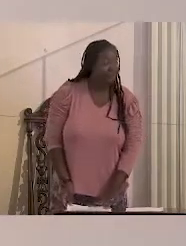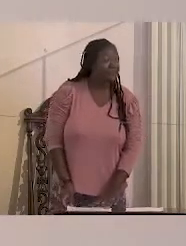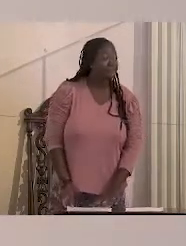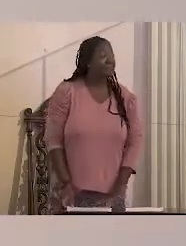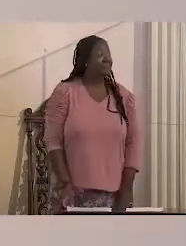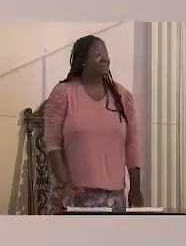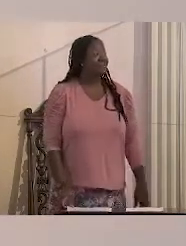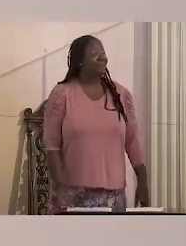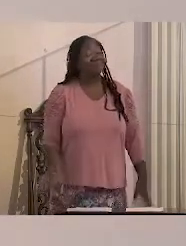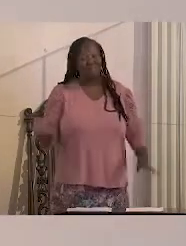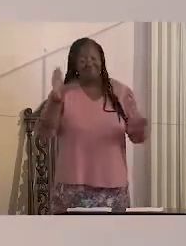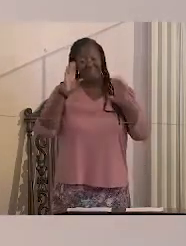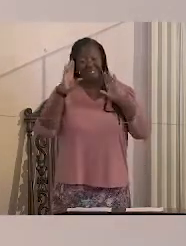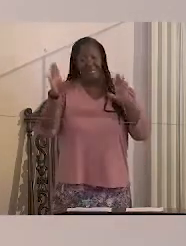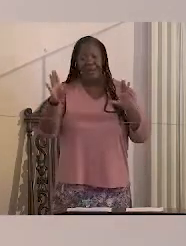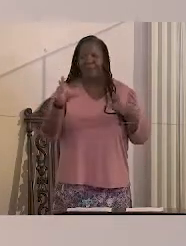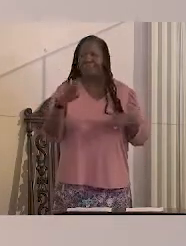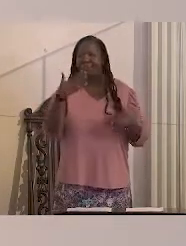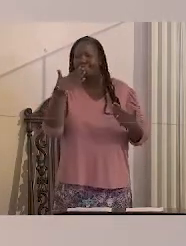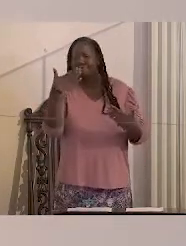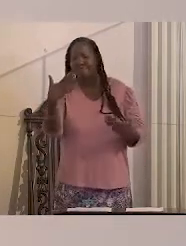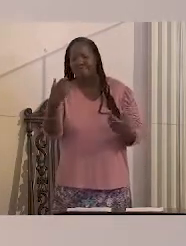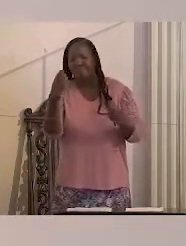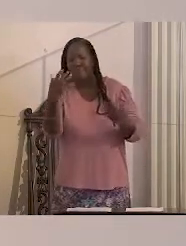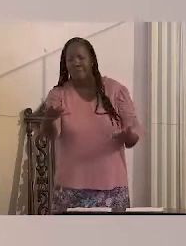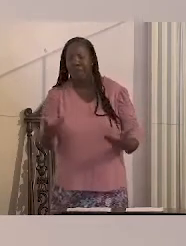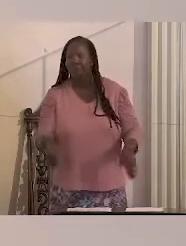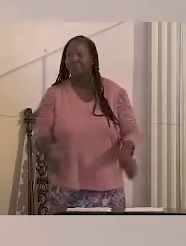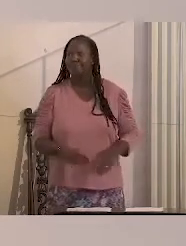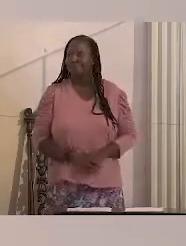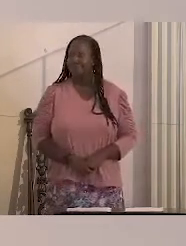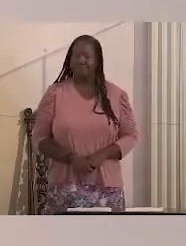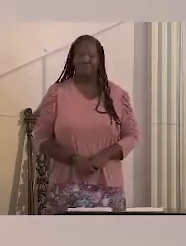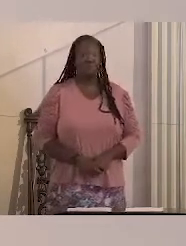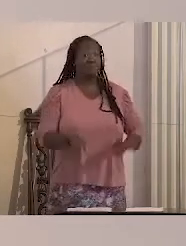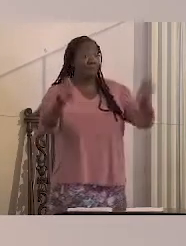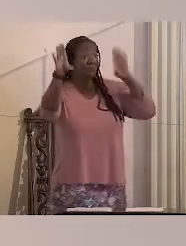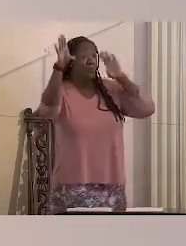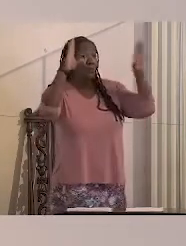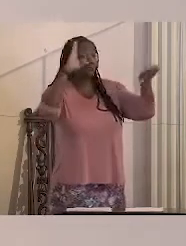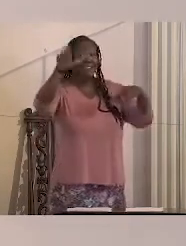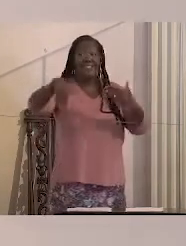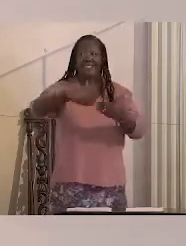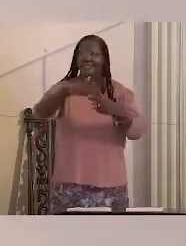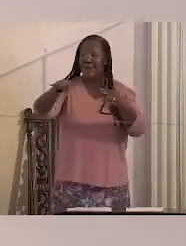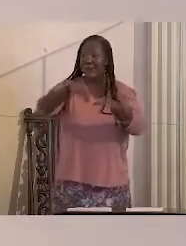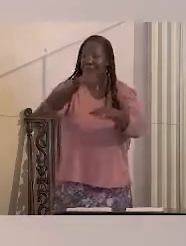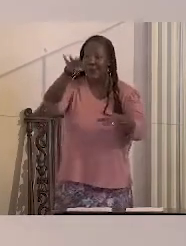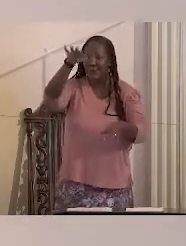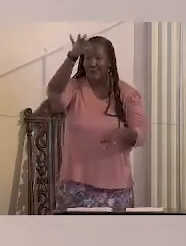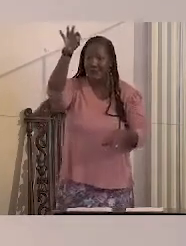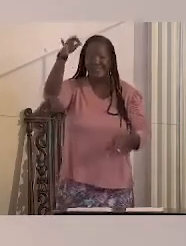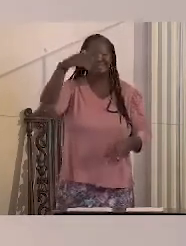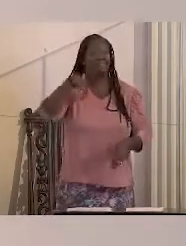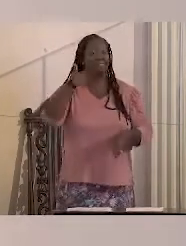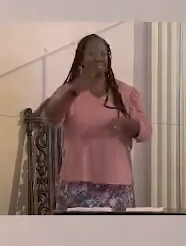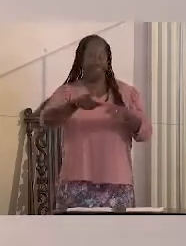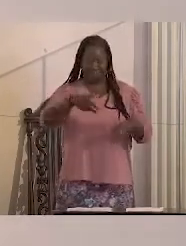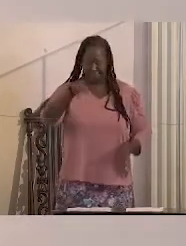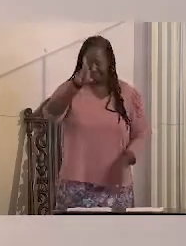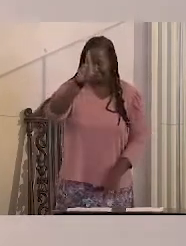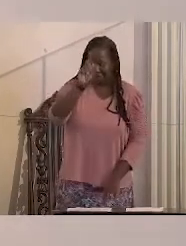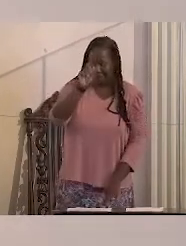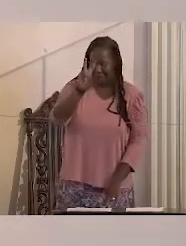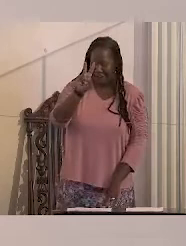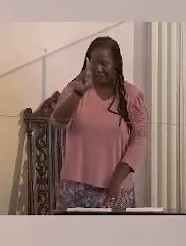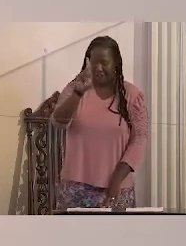how lovely. Thank you so much. Greetings, All Souls. I'm Reverend Kathleen Rolenz, pronouns